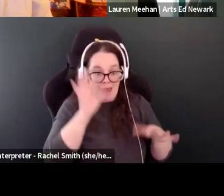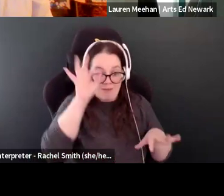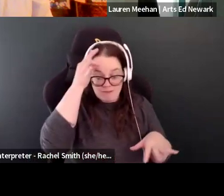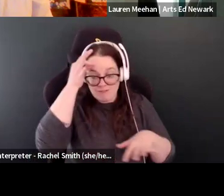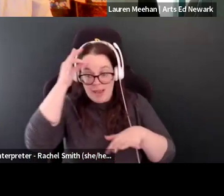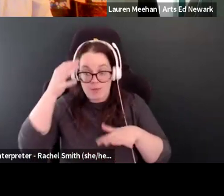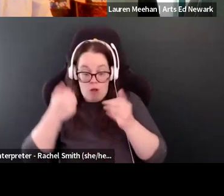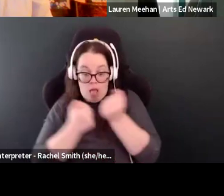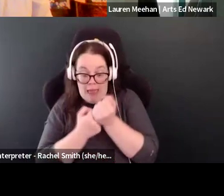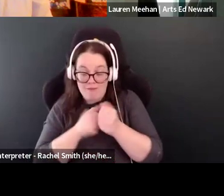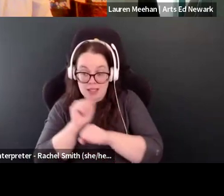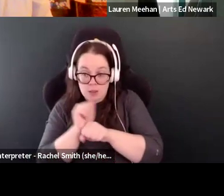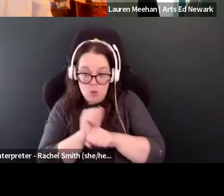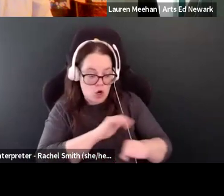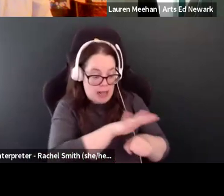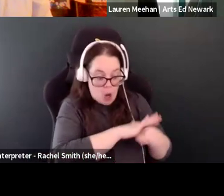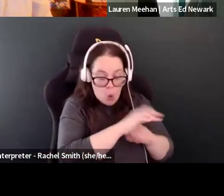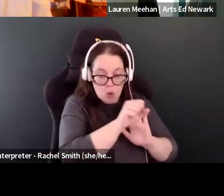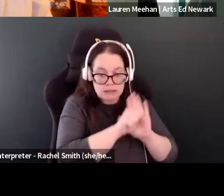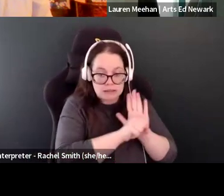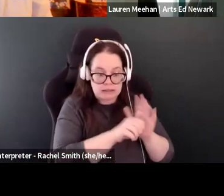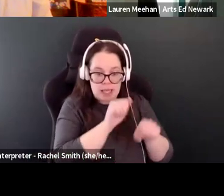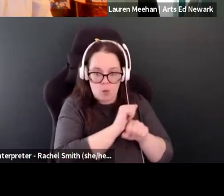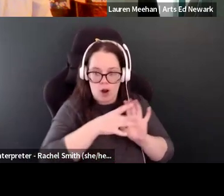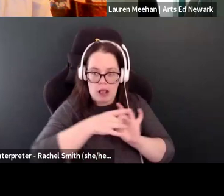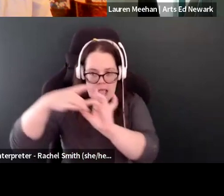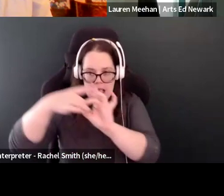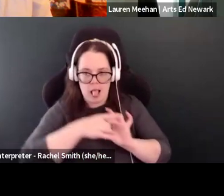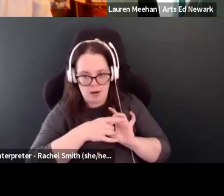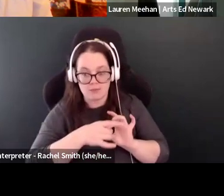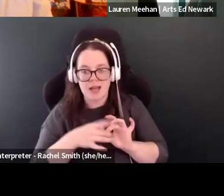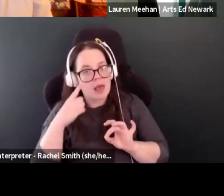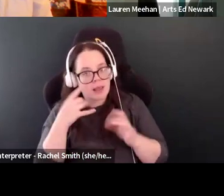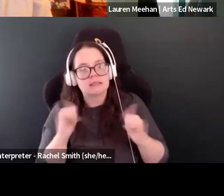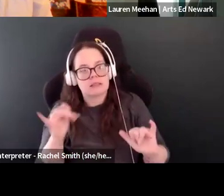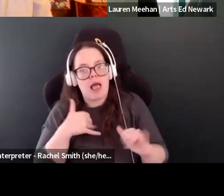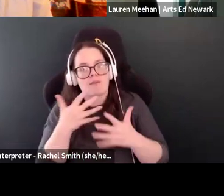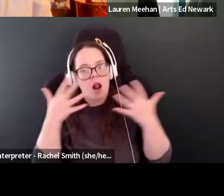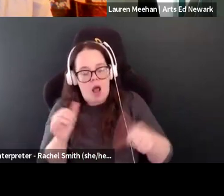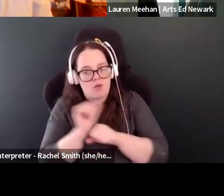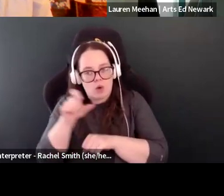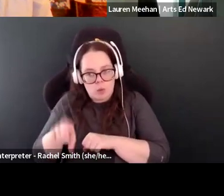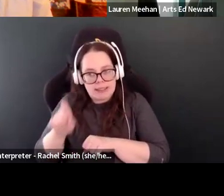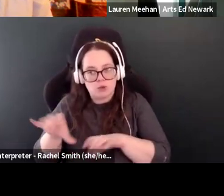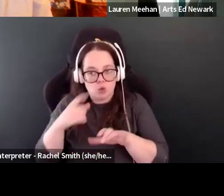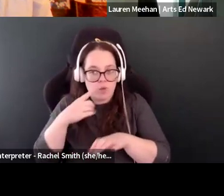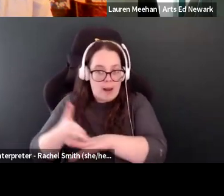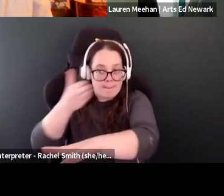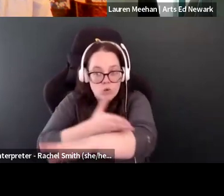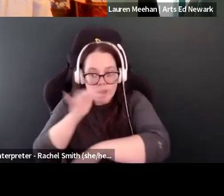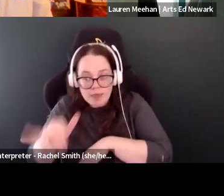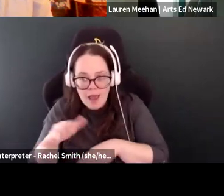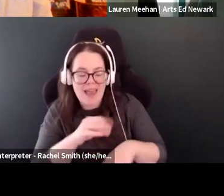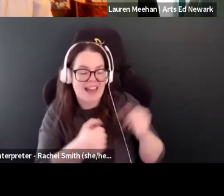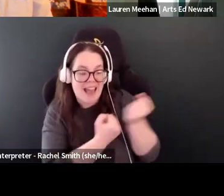means for the local level. So I think there's a lot of work to be done there. And advocacy